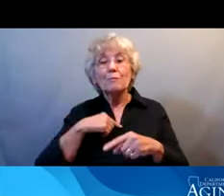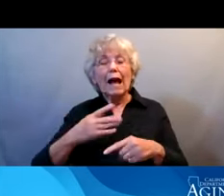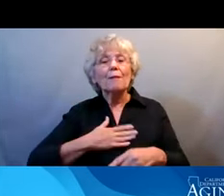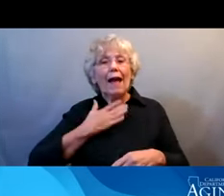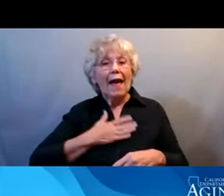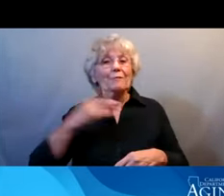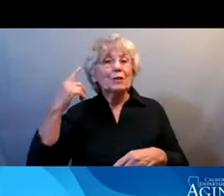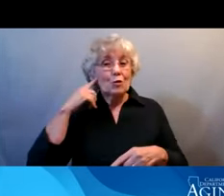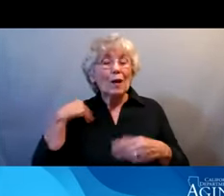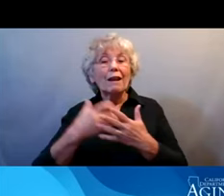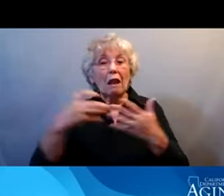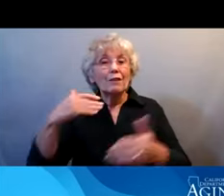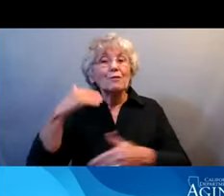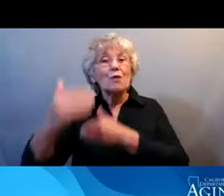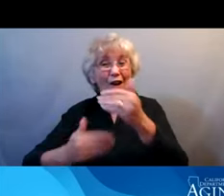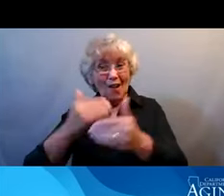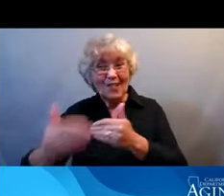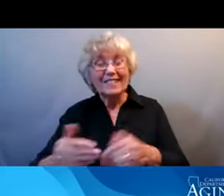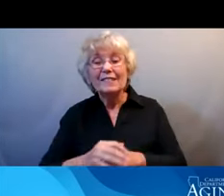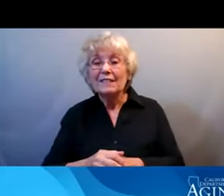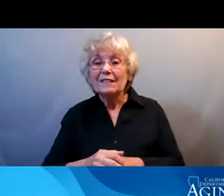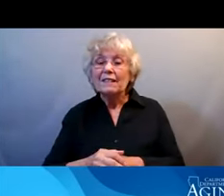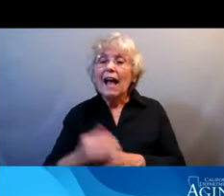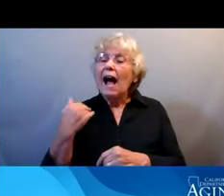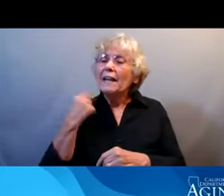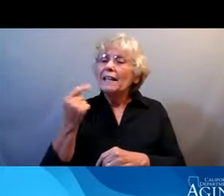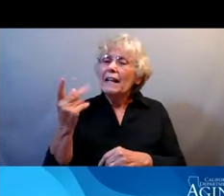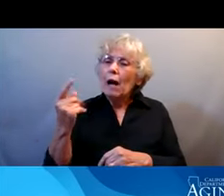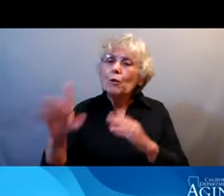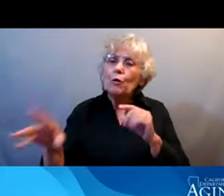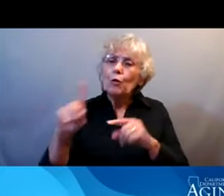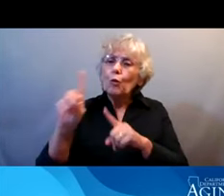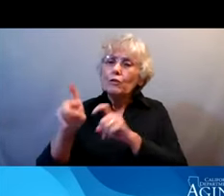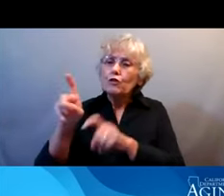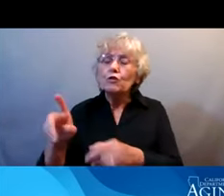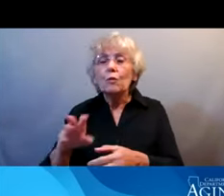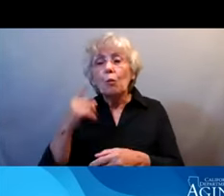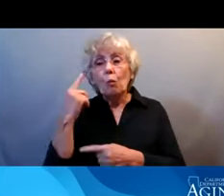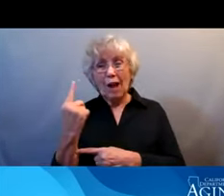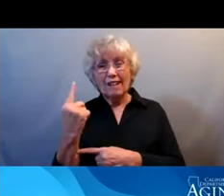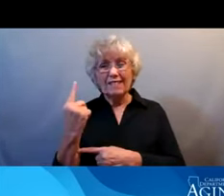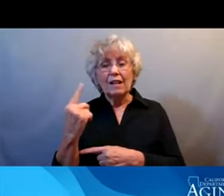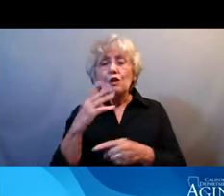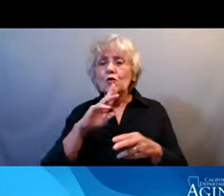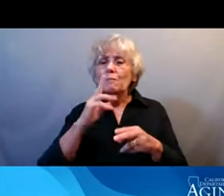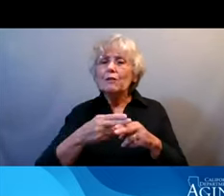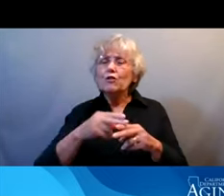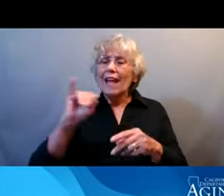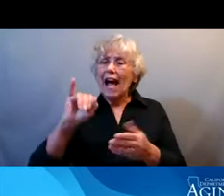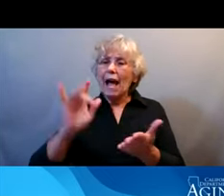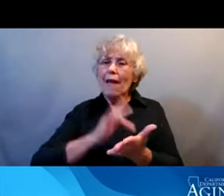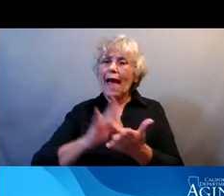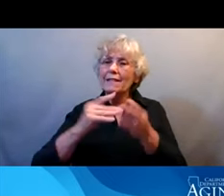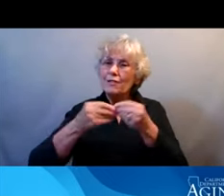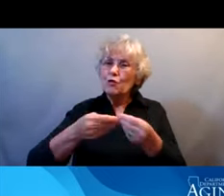that's been made and work behind the scenes. I had a couple of questions. One was about, you had mentioned the sort of iPad distribution. I think